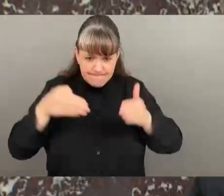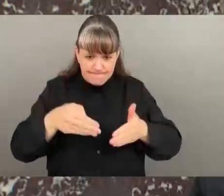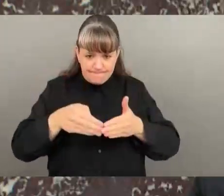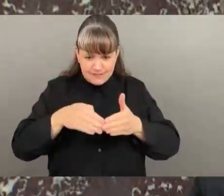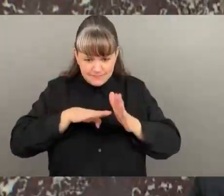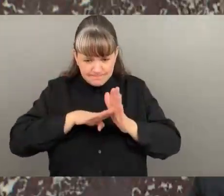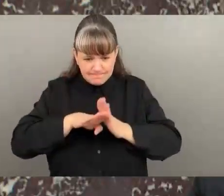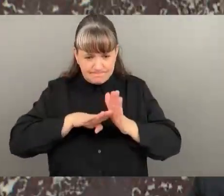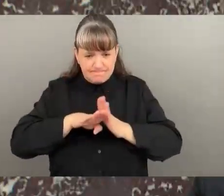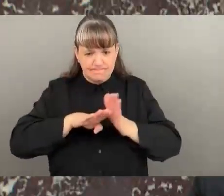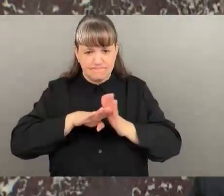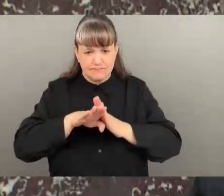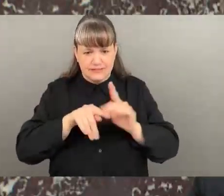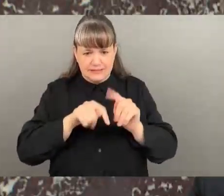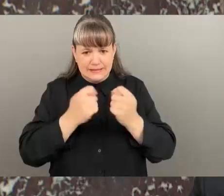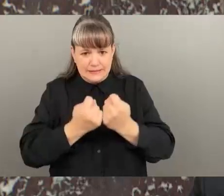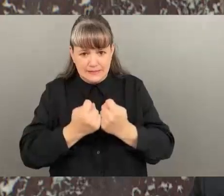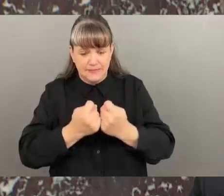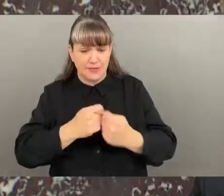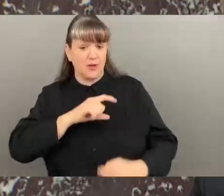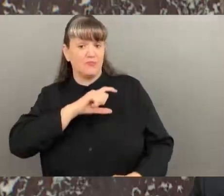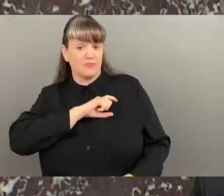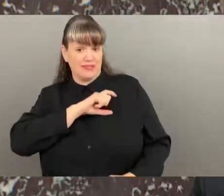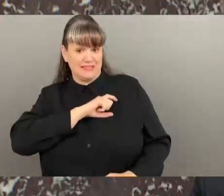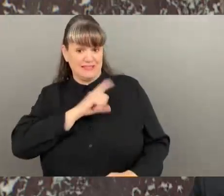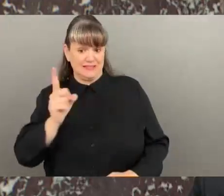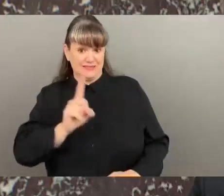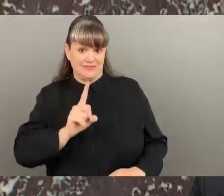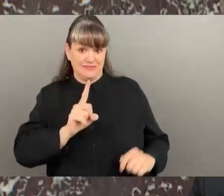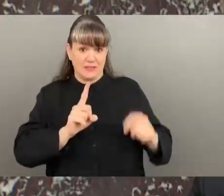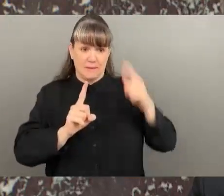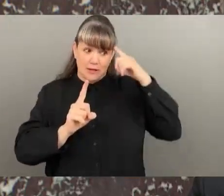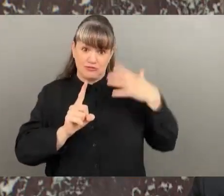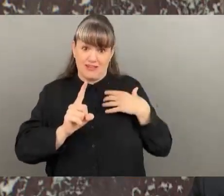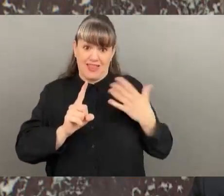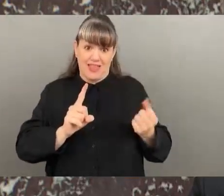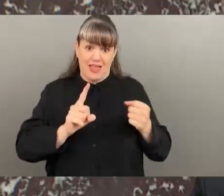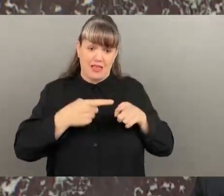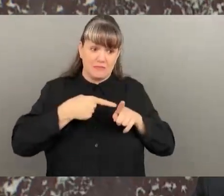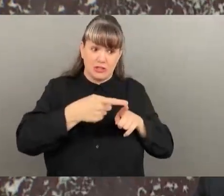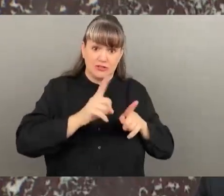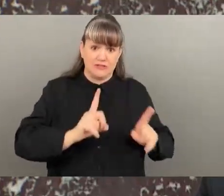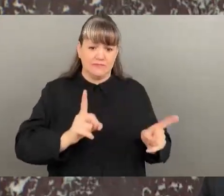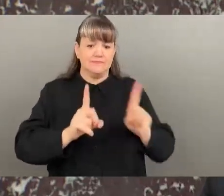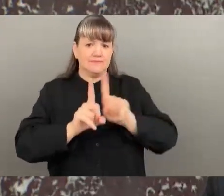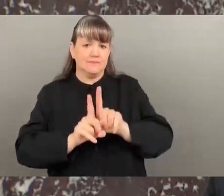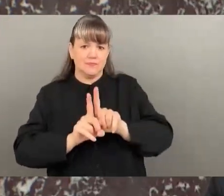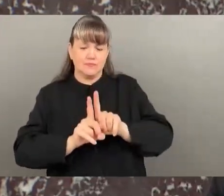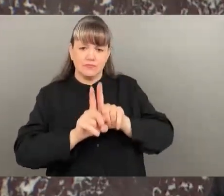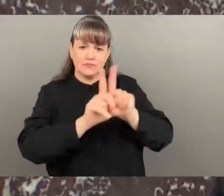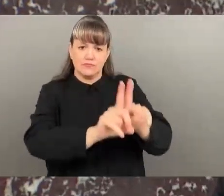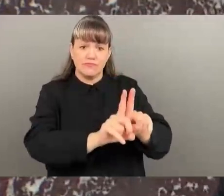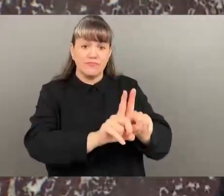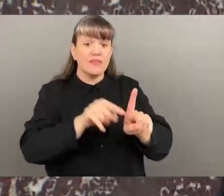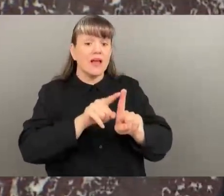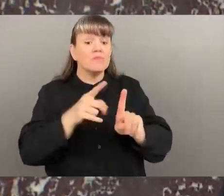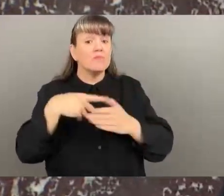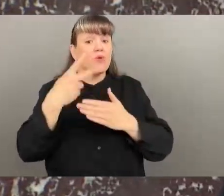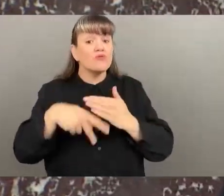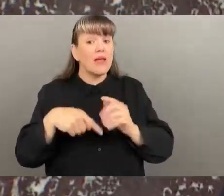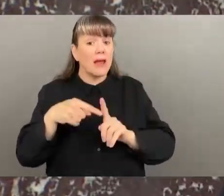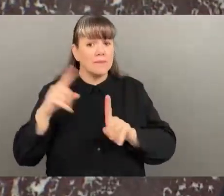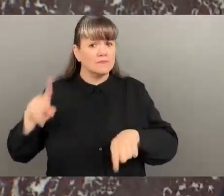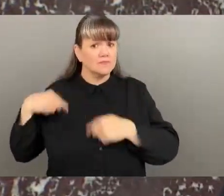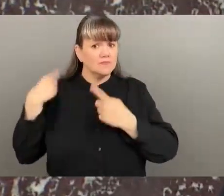and mental health workers. It is a program that is ongoing and has been successful. It is a program that we're going